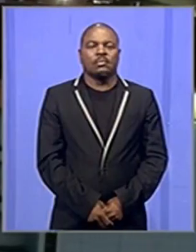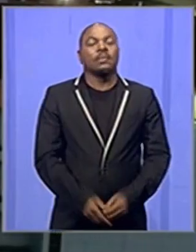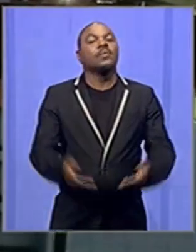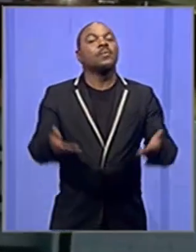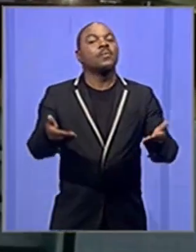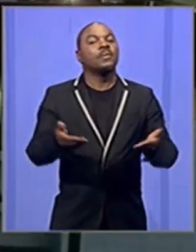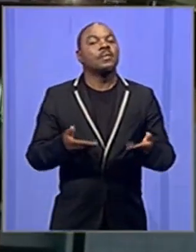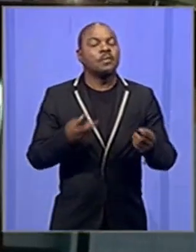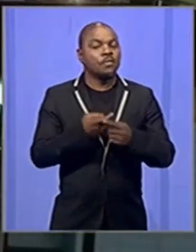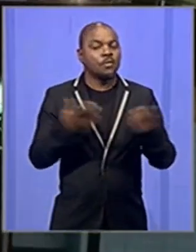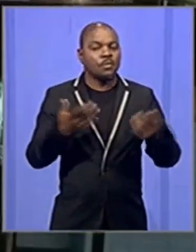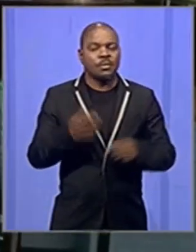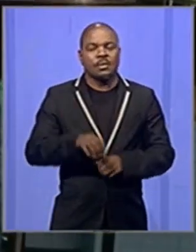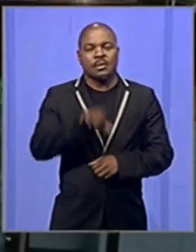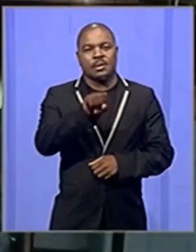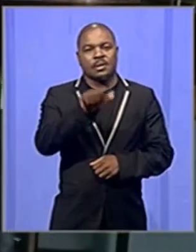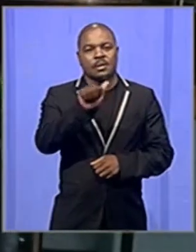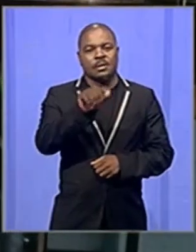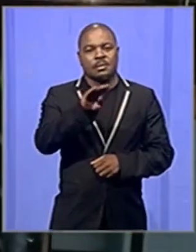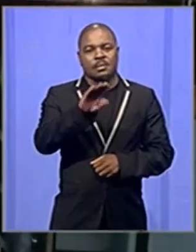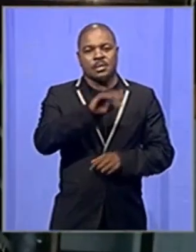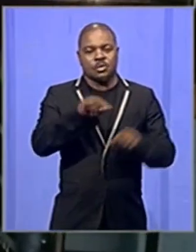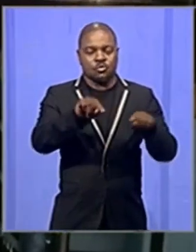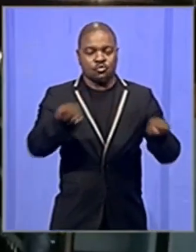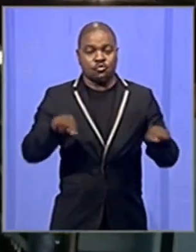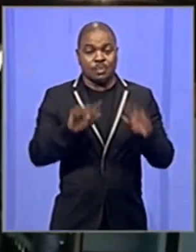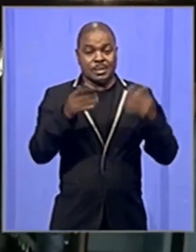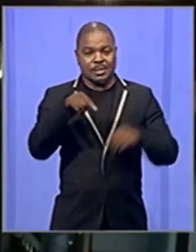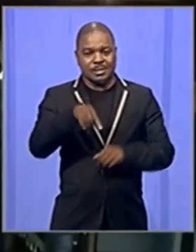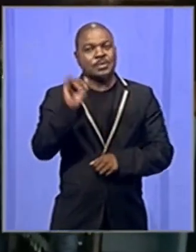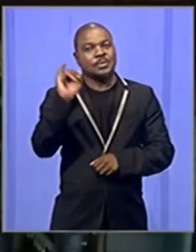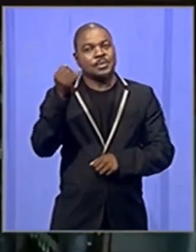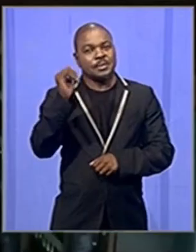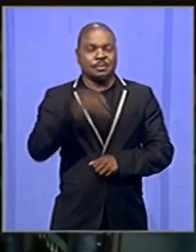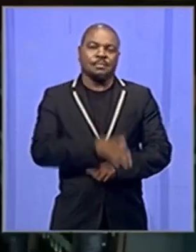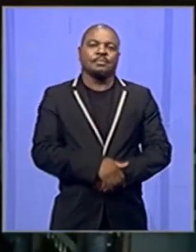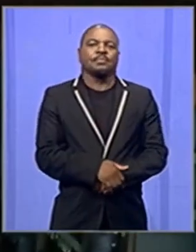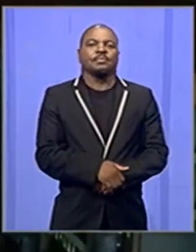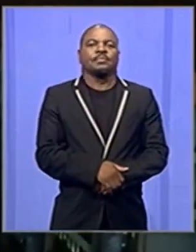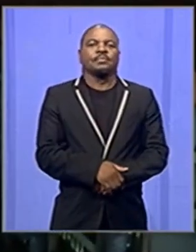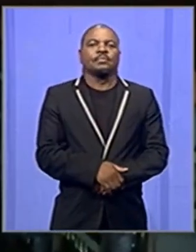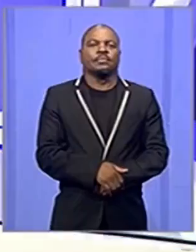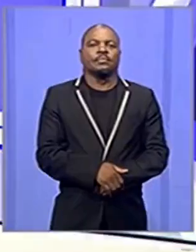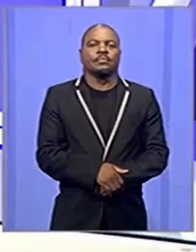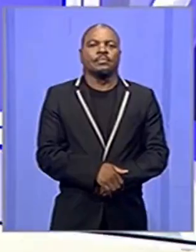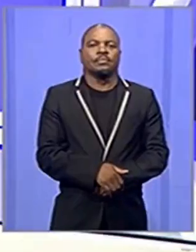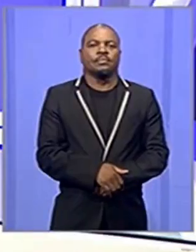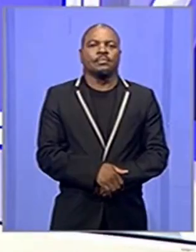Re go amogela ka tlhamalalo go tswa SABC Studio 10 Auckland Park, Johannesburg.